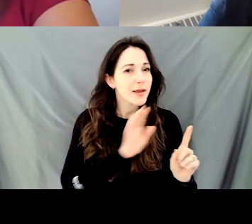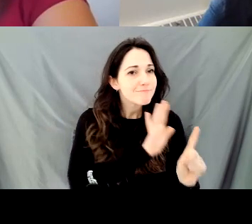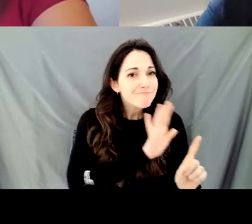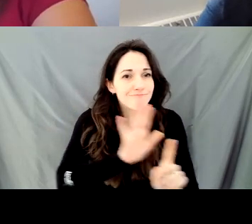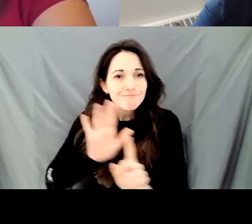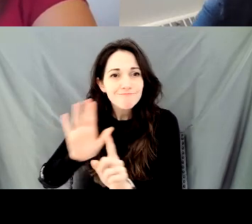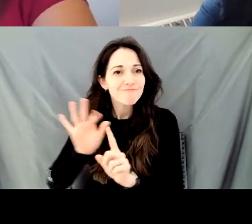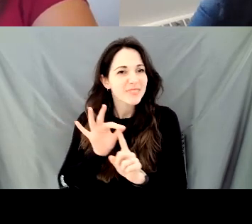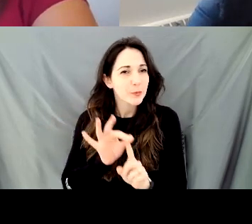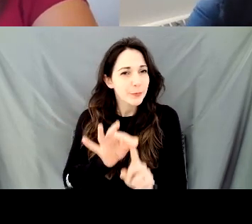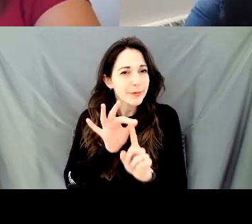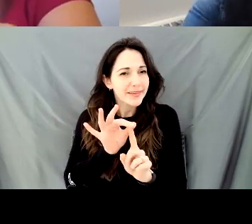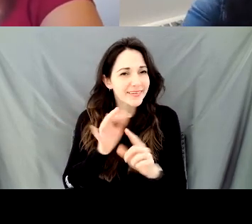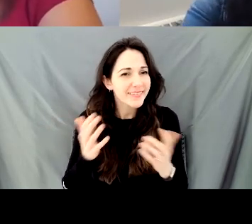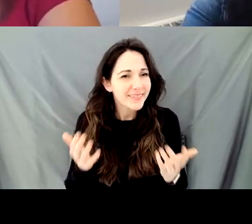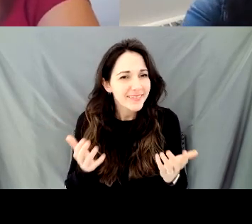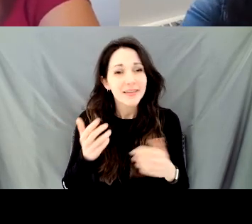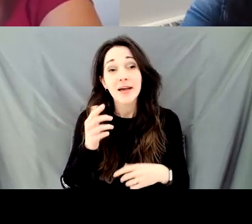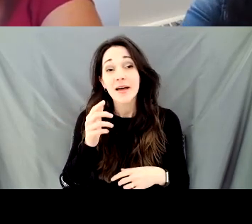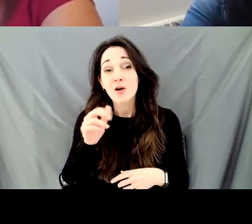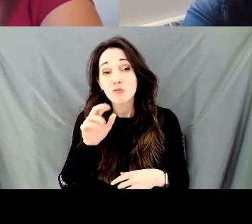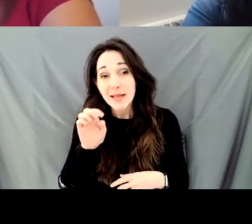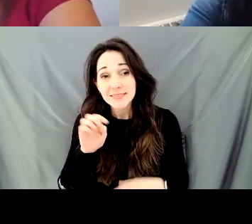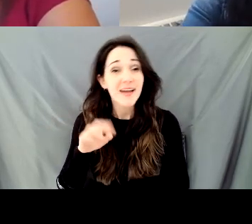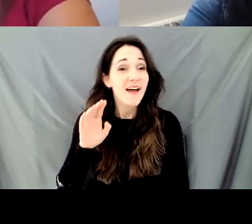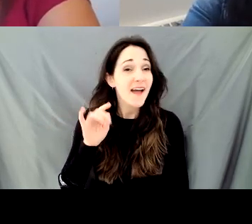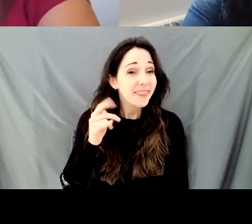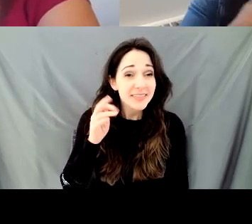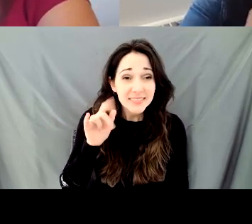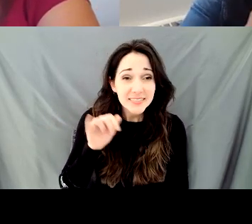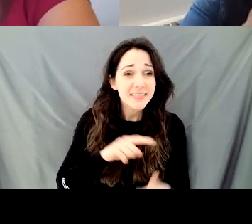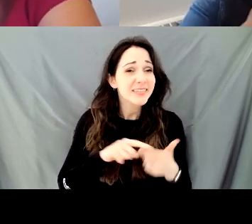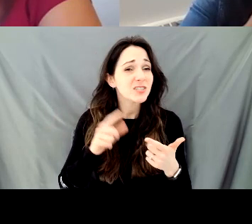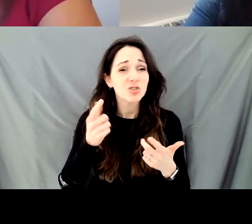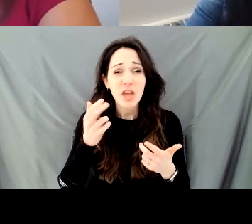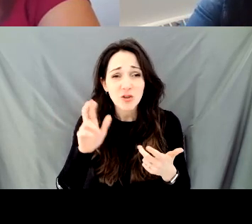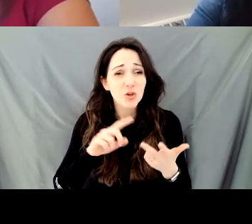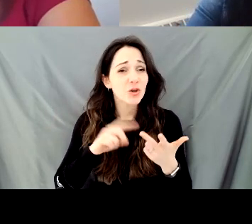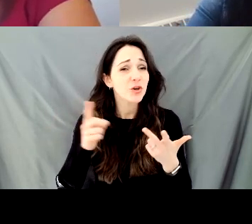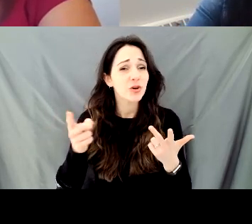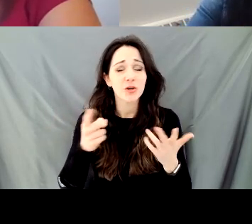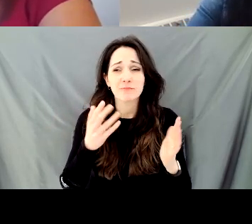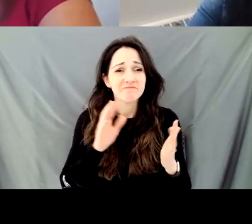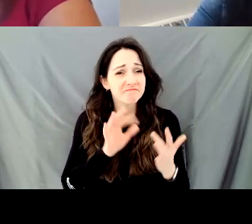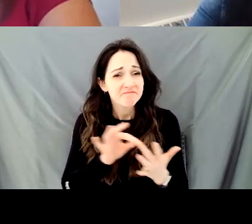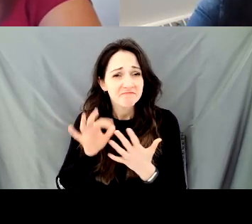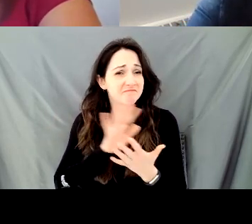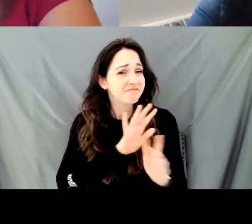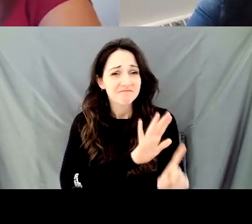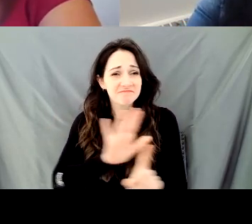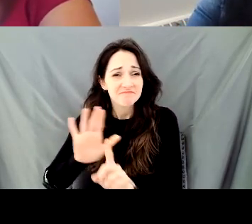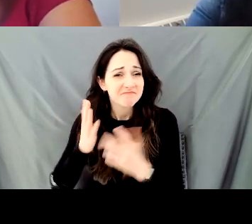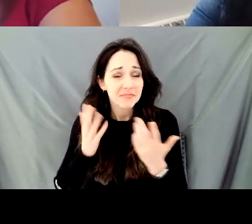culture, gender and sexual orientation, right? So that's how I defined it now.